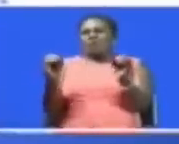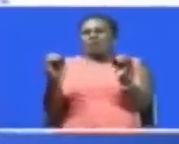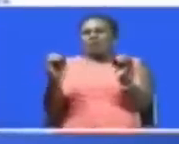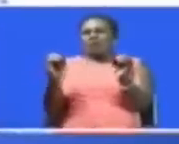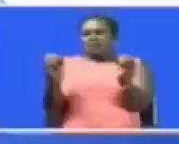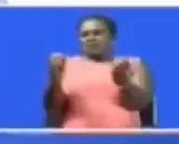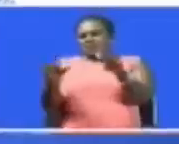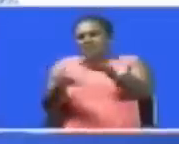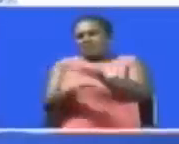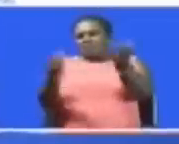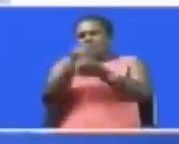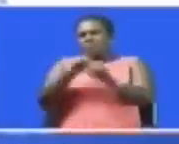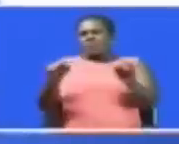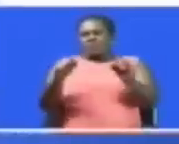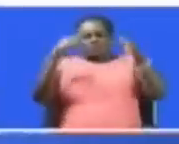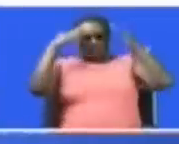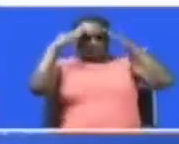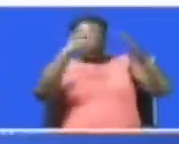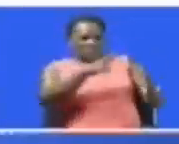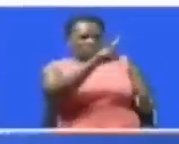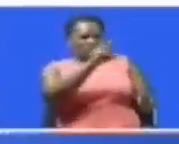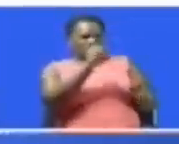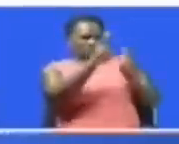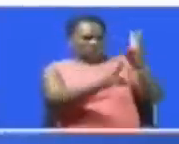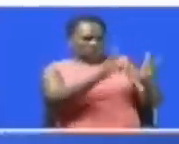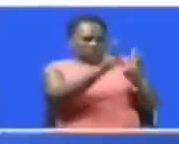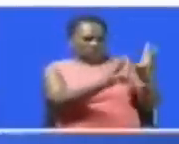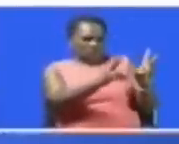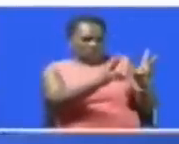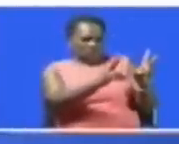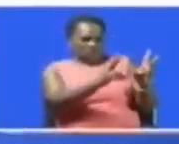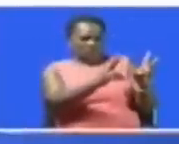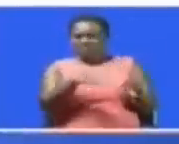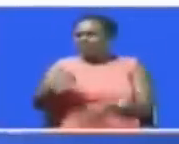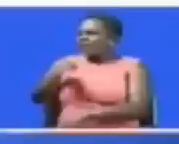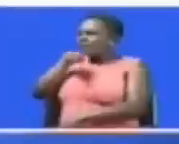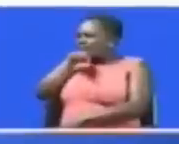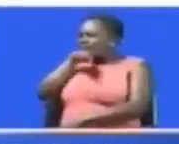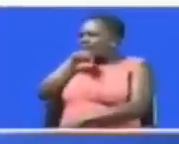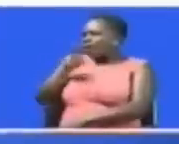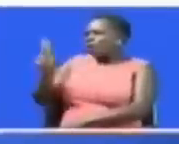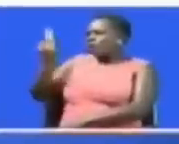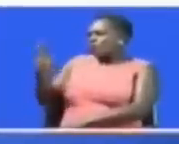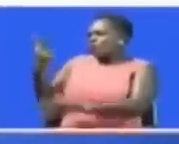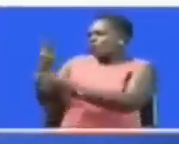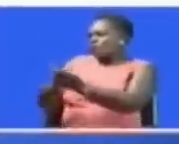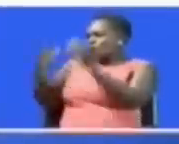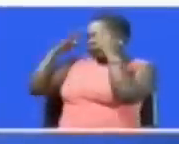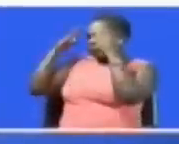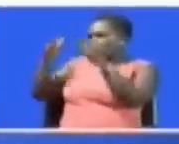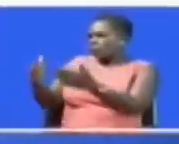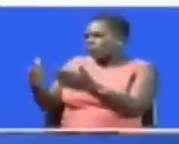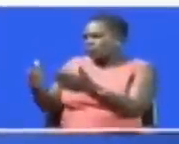know, the deputy president is concentrating on 2022, and Raila Odinga and Uhuru